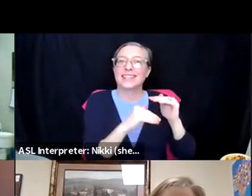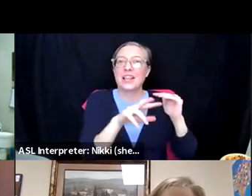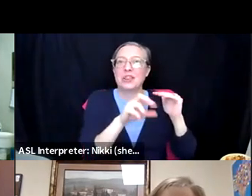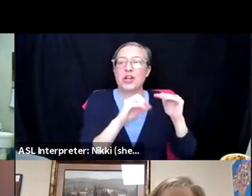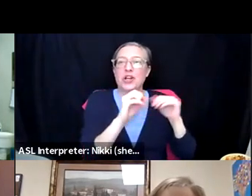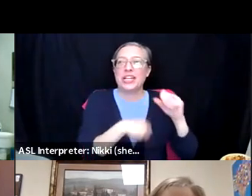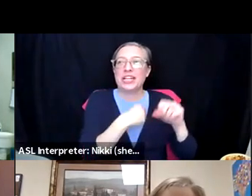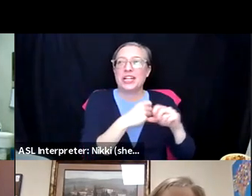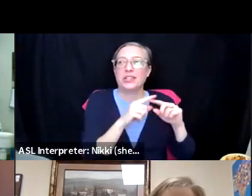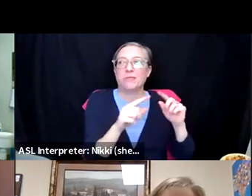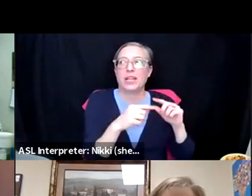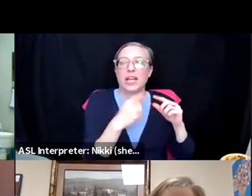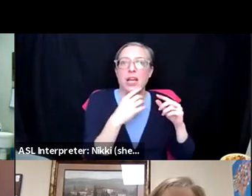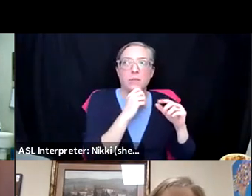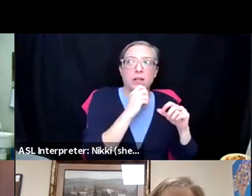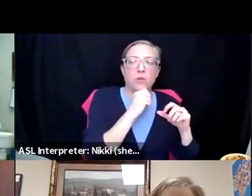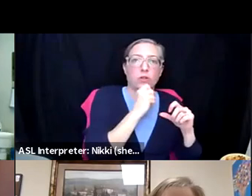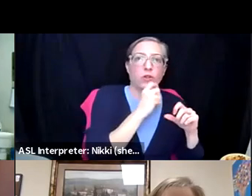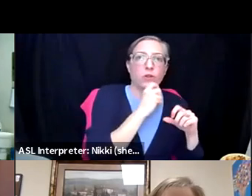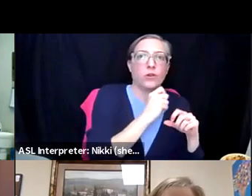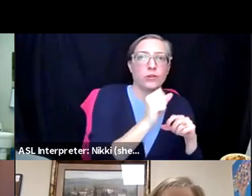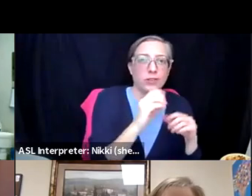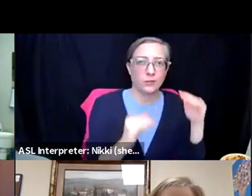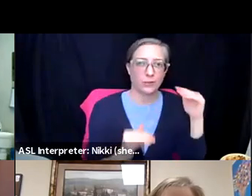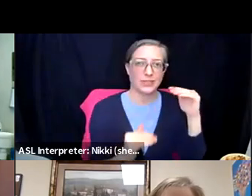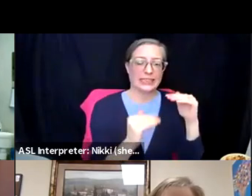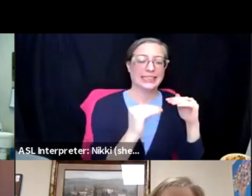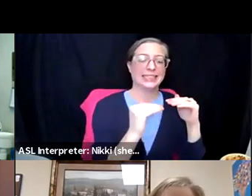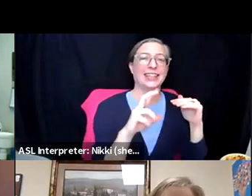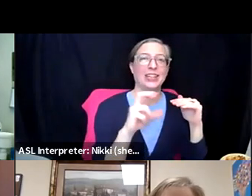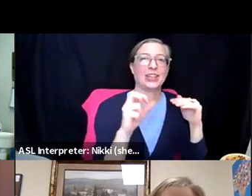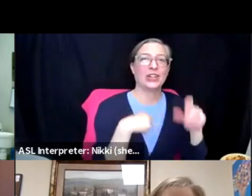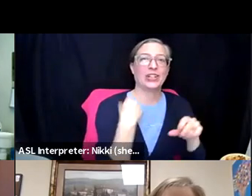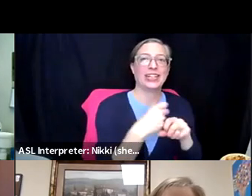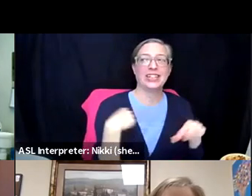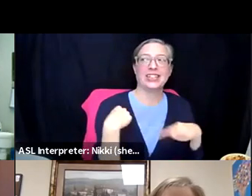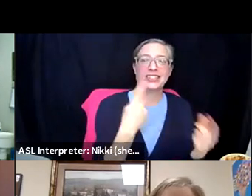So I'll eventually get to the 30 years.